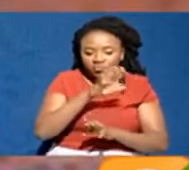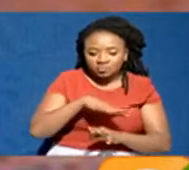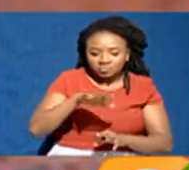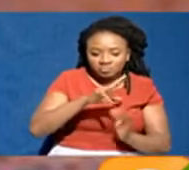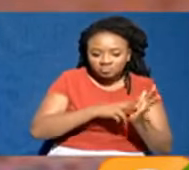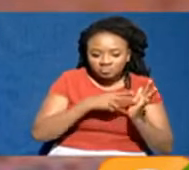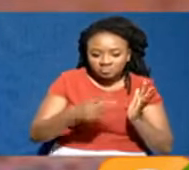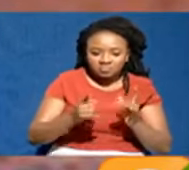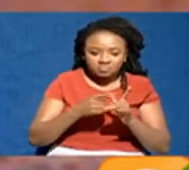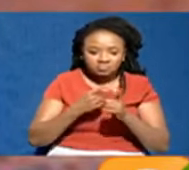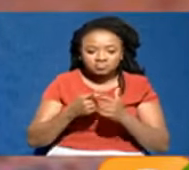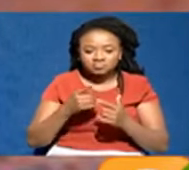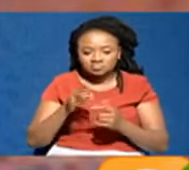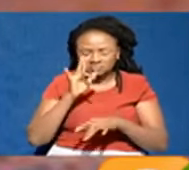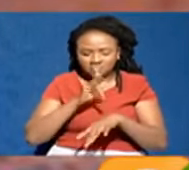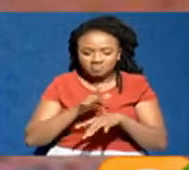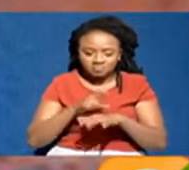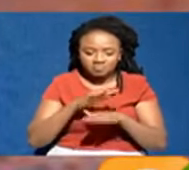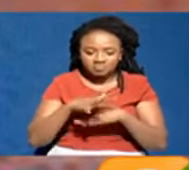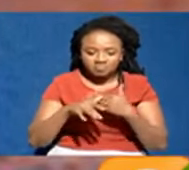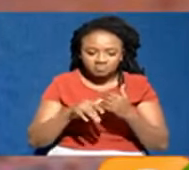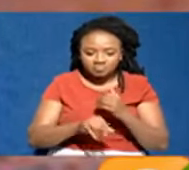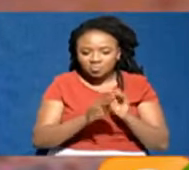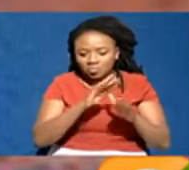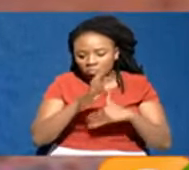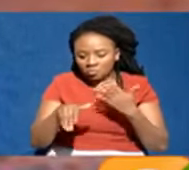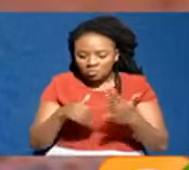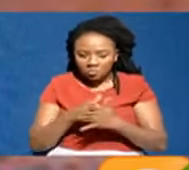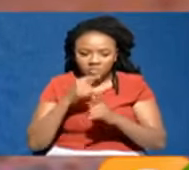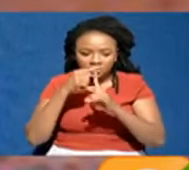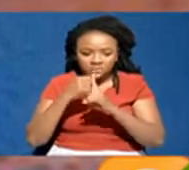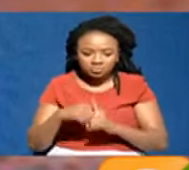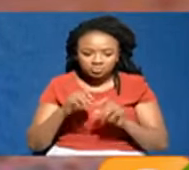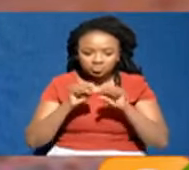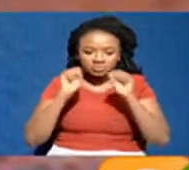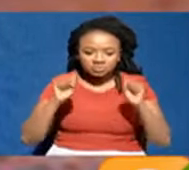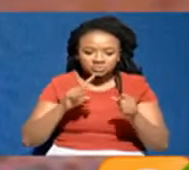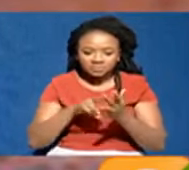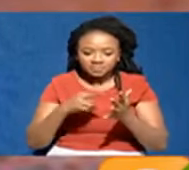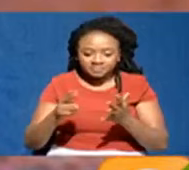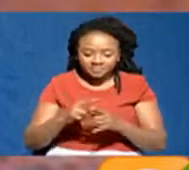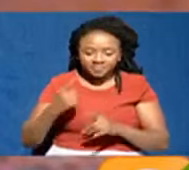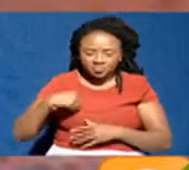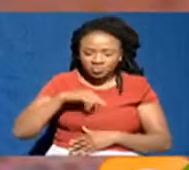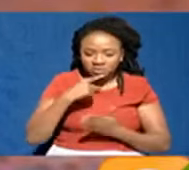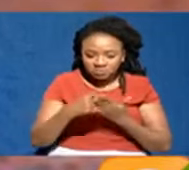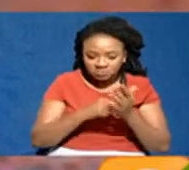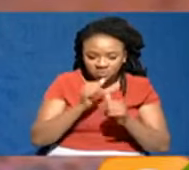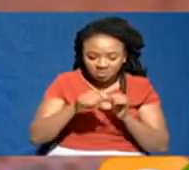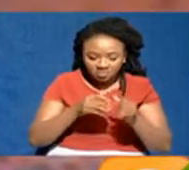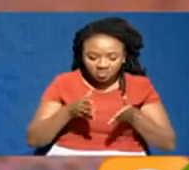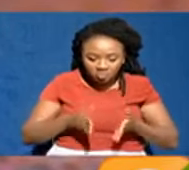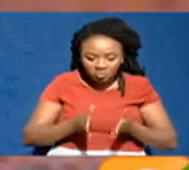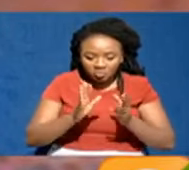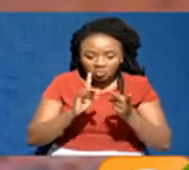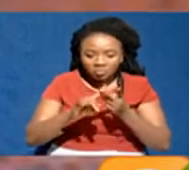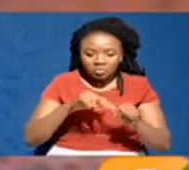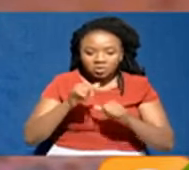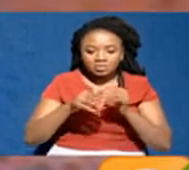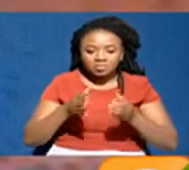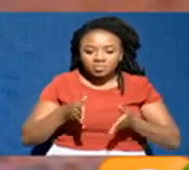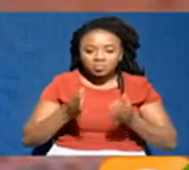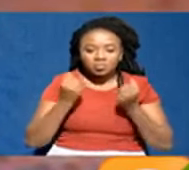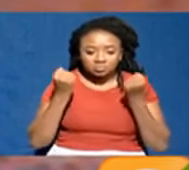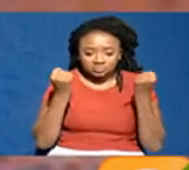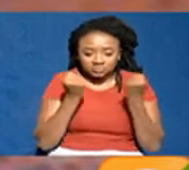system causes there to be failure in the total system. So we are talking about the roads themselves. We are talking about the vehicle safety.